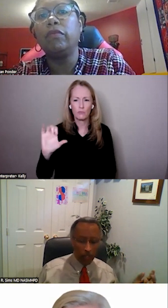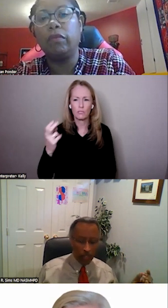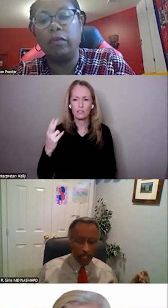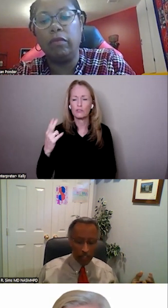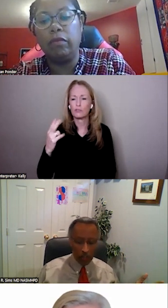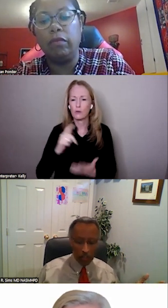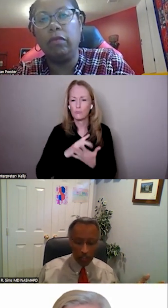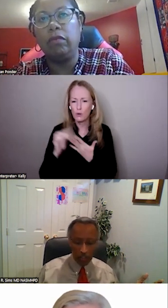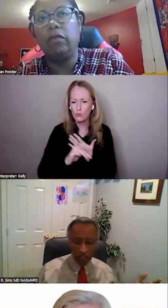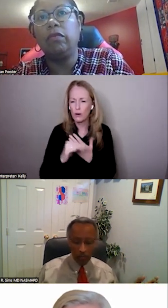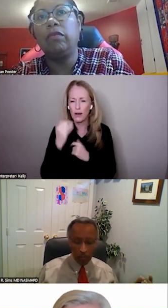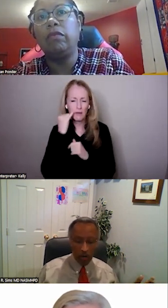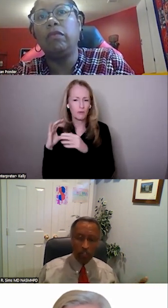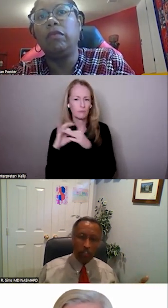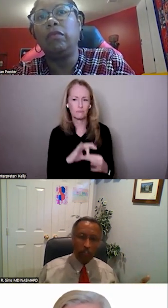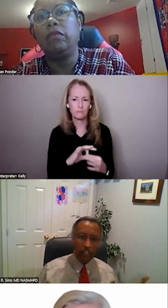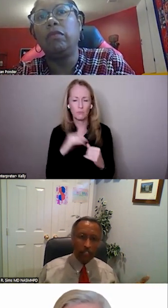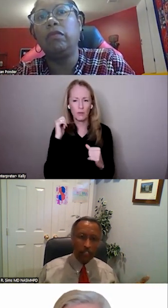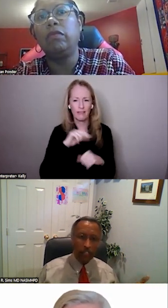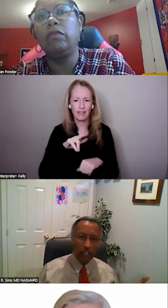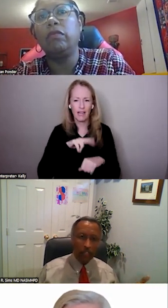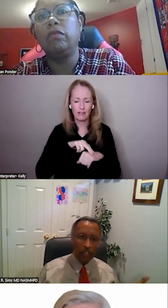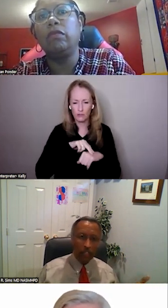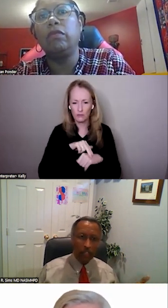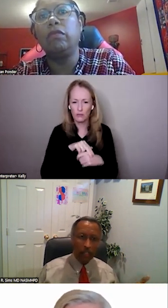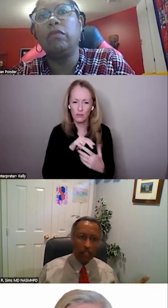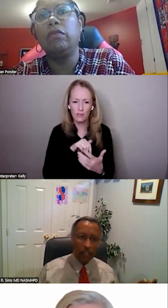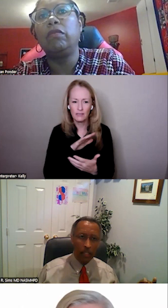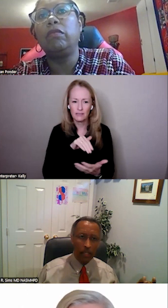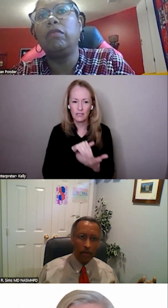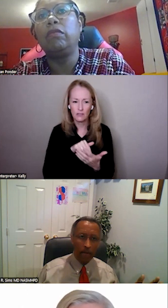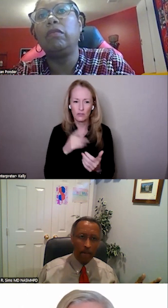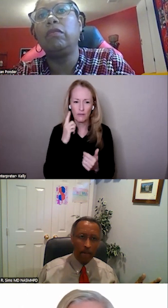possibly with the National Center for START Services.